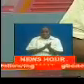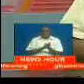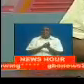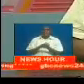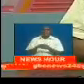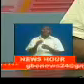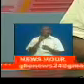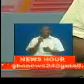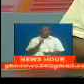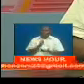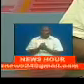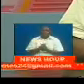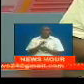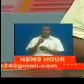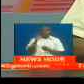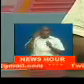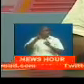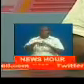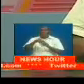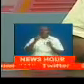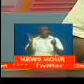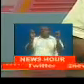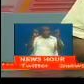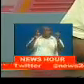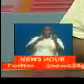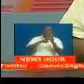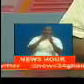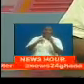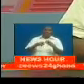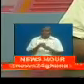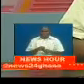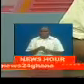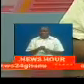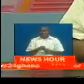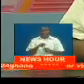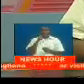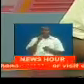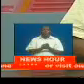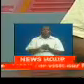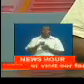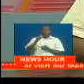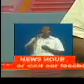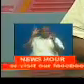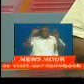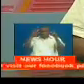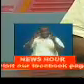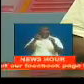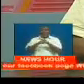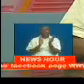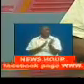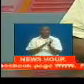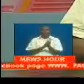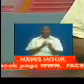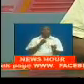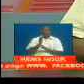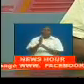have taken to the streets in a peaceful demonstration to raise concerns about their plight. They claim female Muslim students in certain institutions